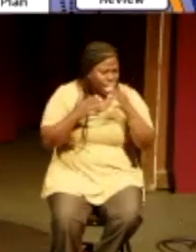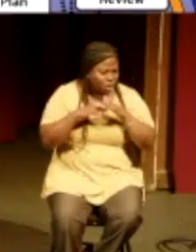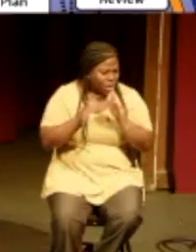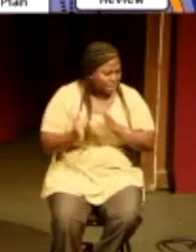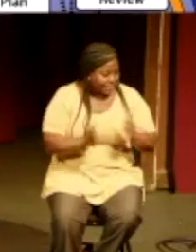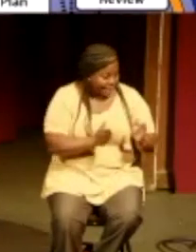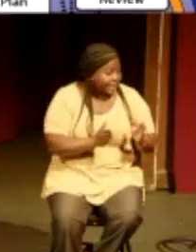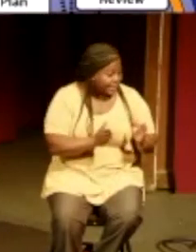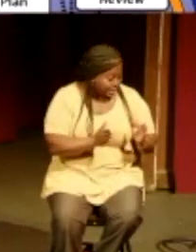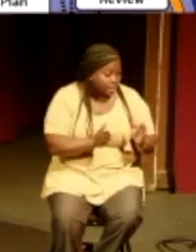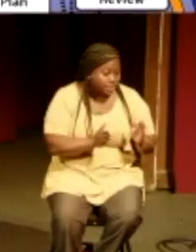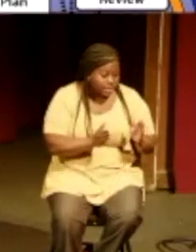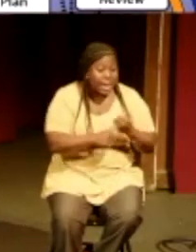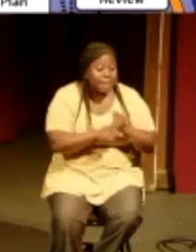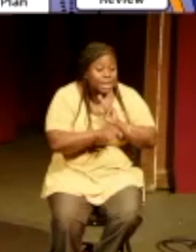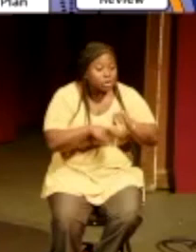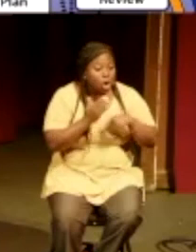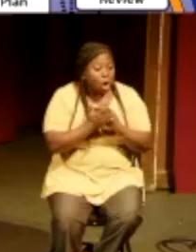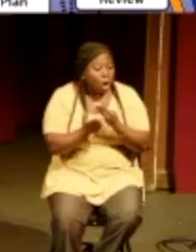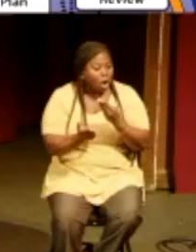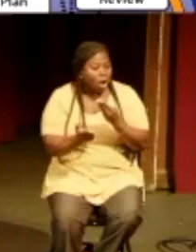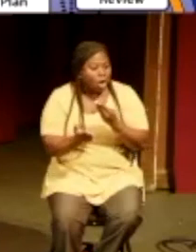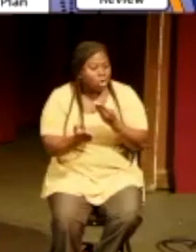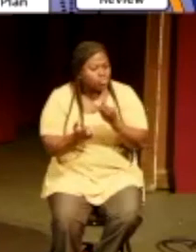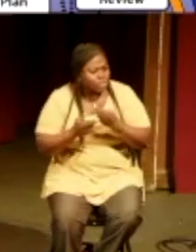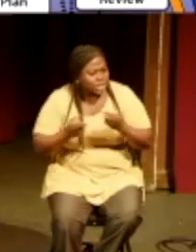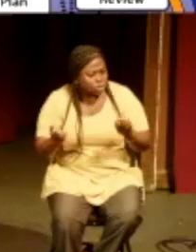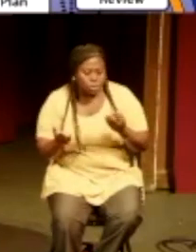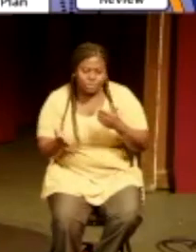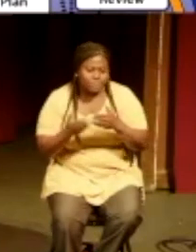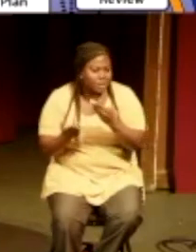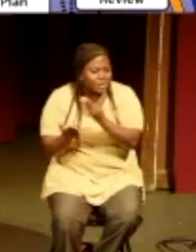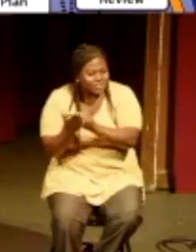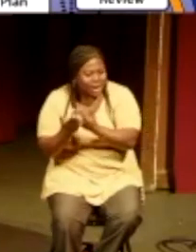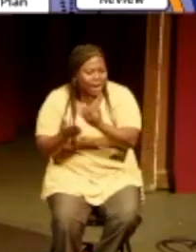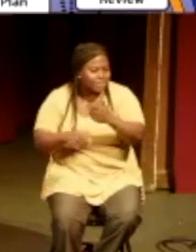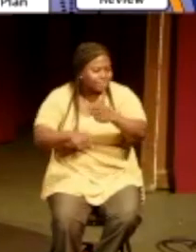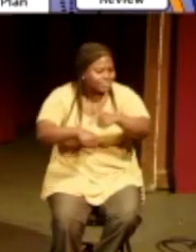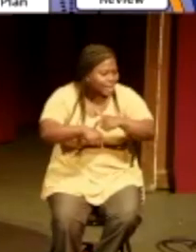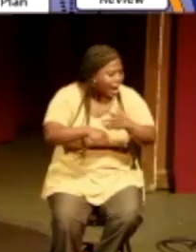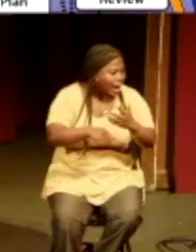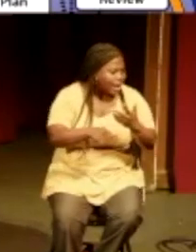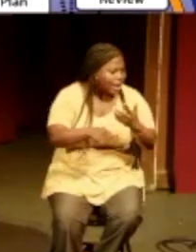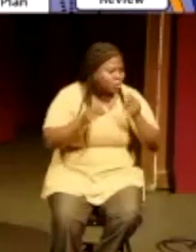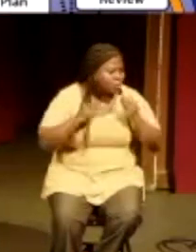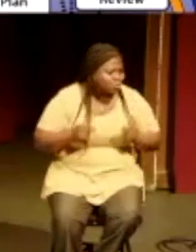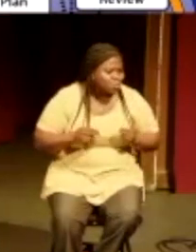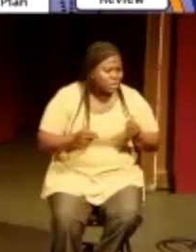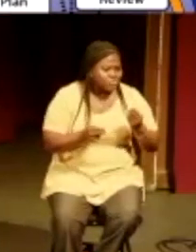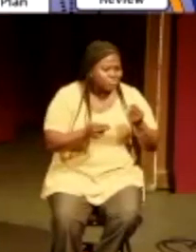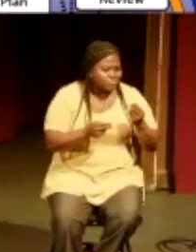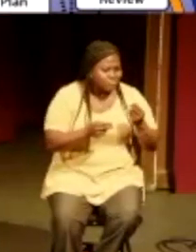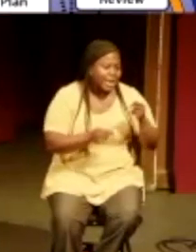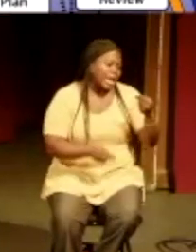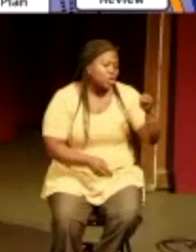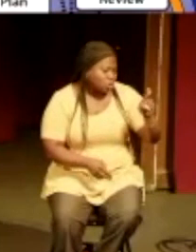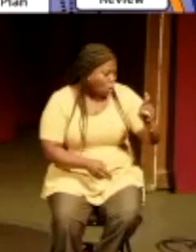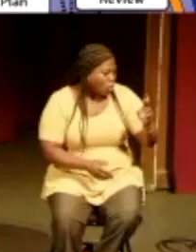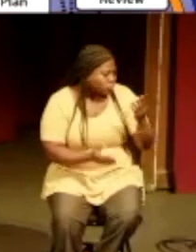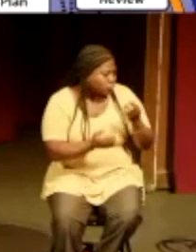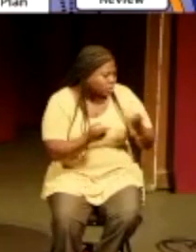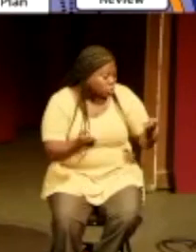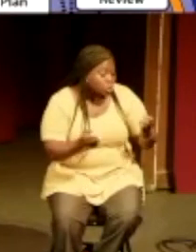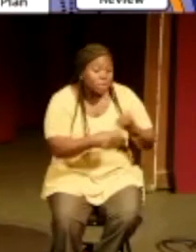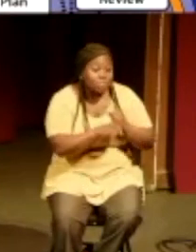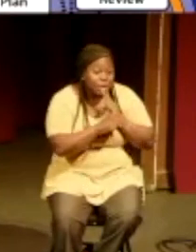the resources we spend, whether they're financial or our time or human resources, that they all funnel up and serve our mission. And we